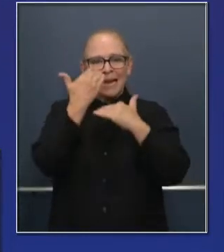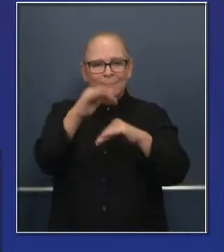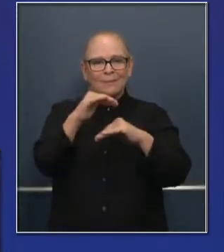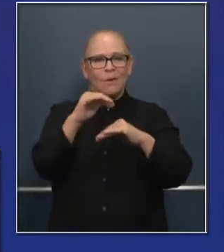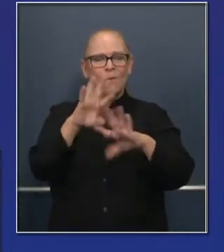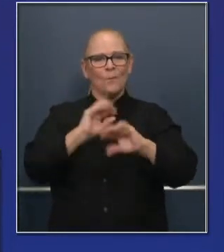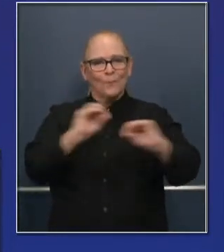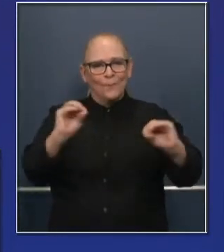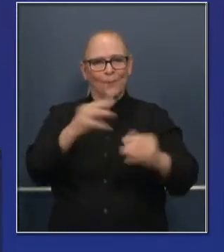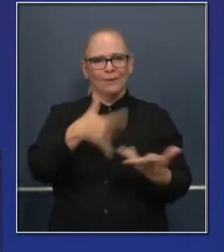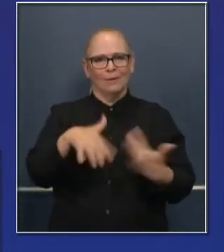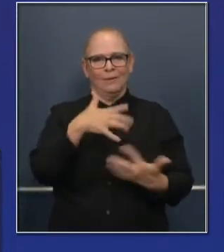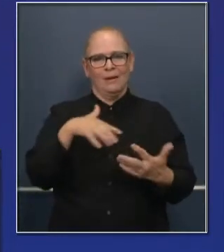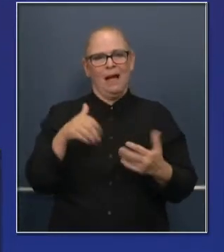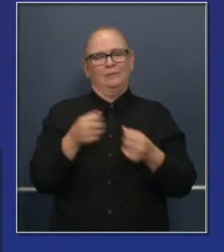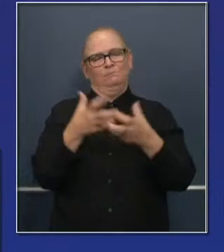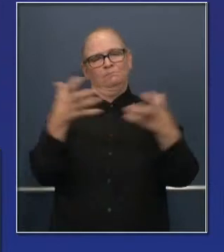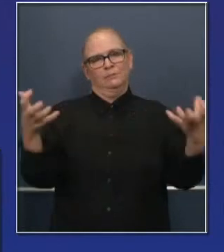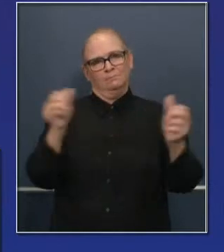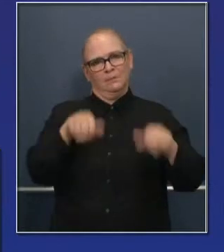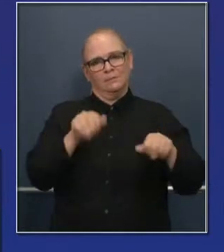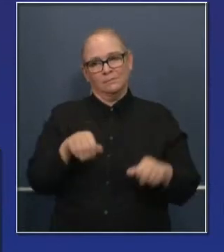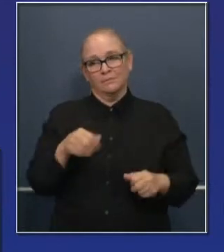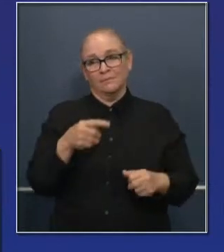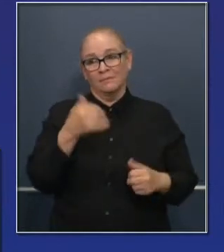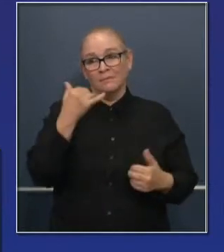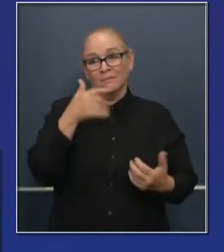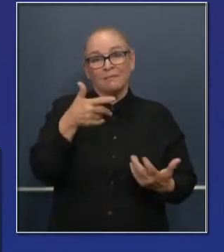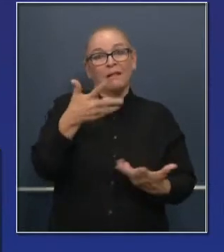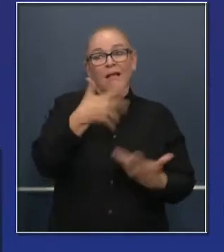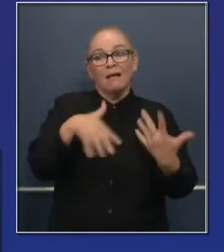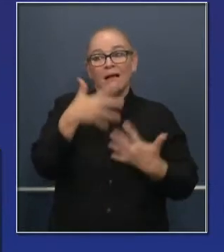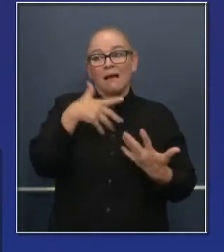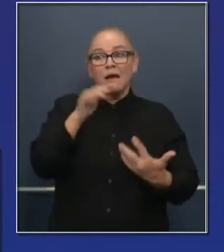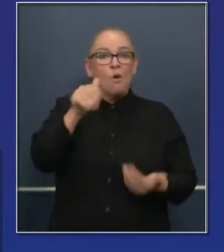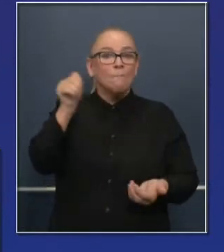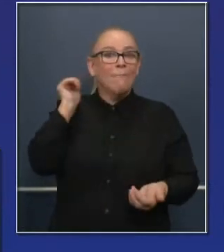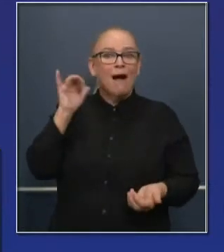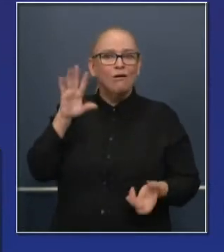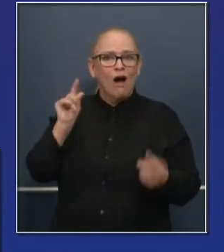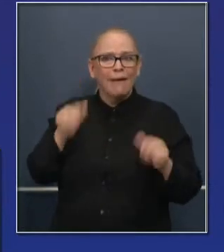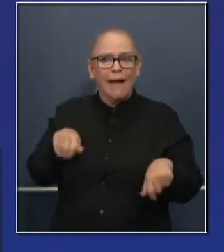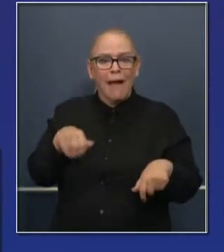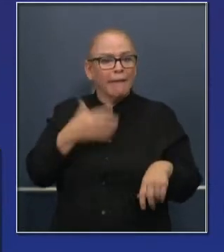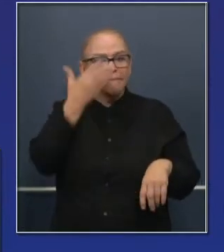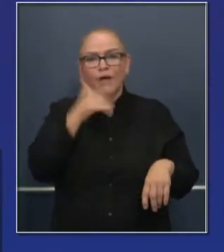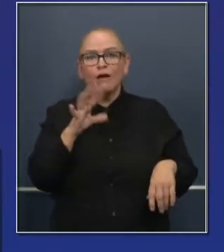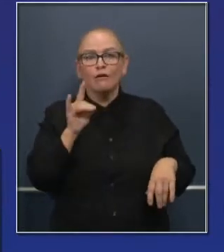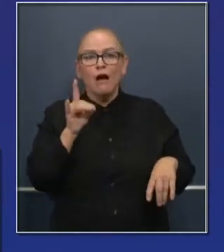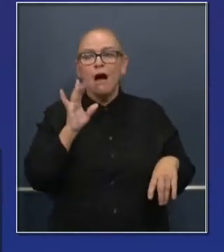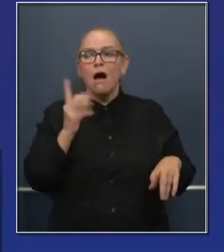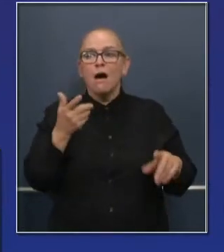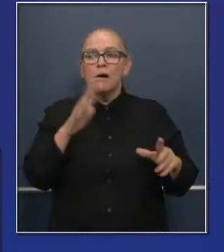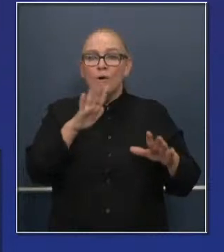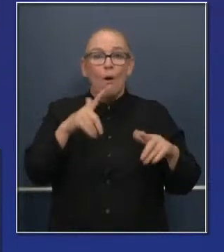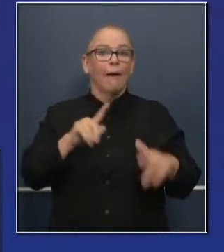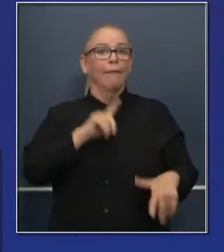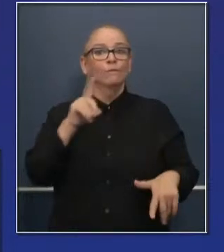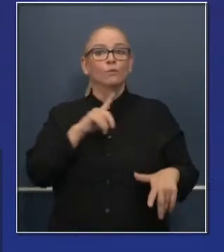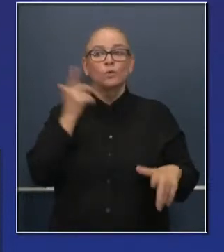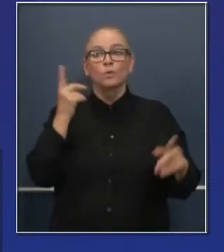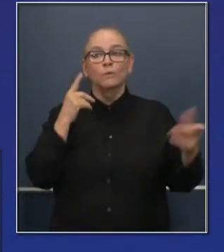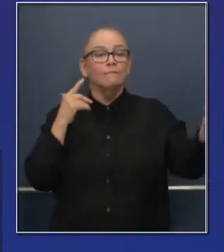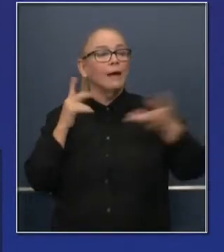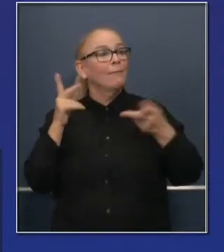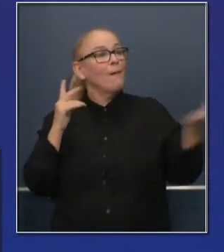mixing to the extent possible. Again, that mixing could occur in your backyard, your front yard, but also again, in your living room, when you bring people outside